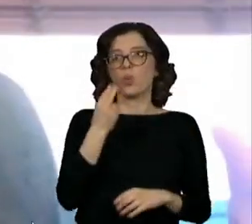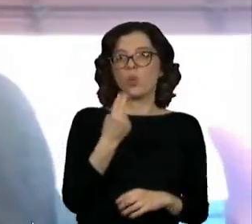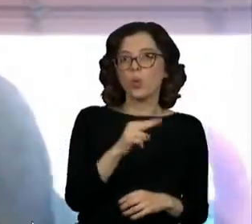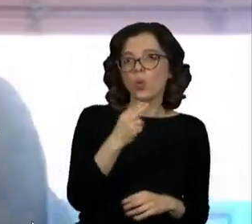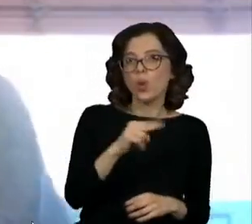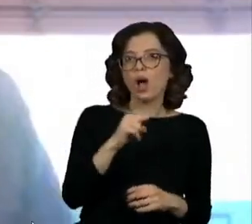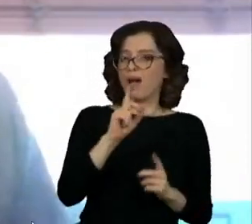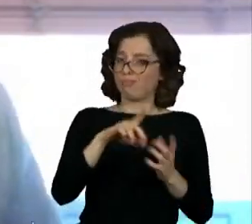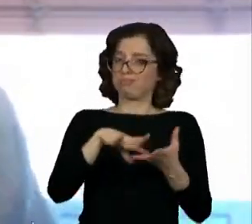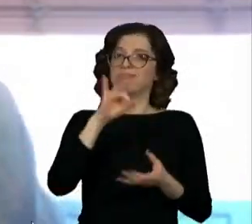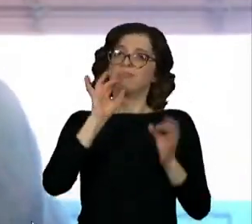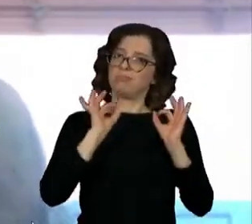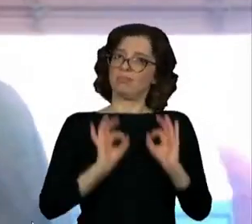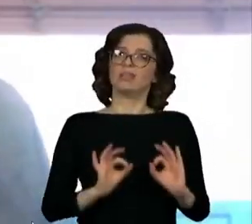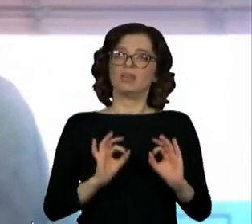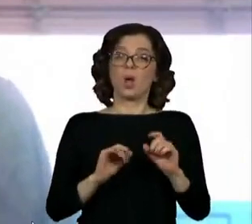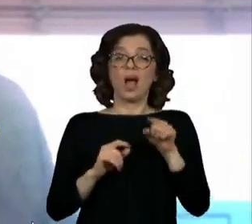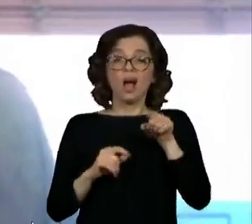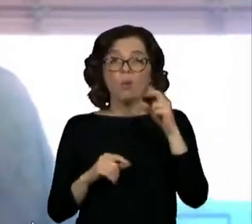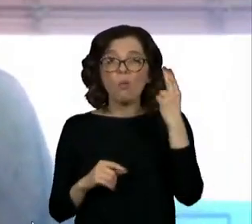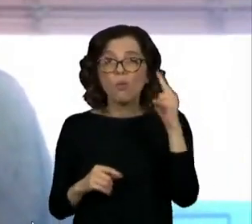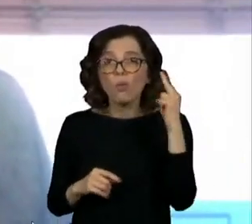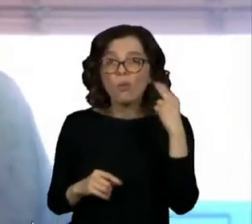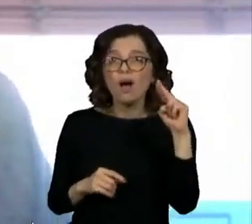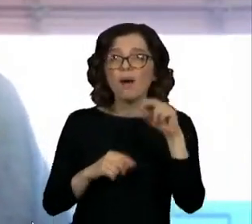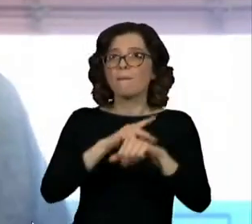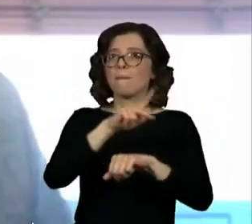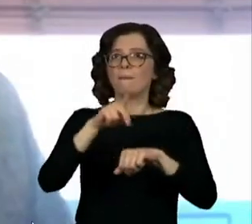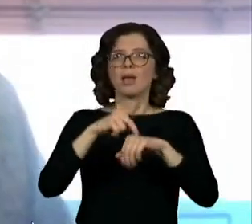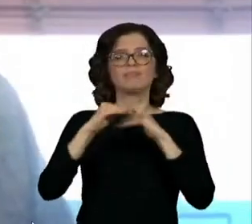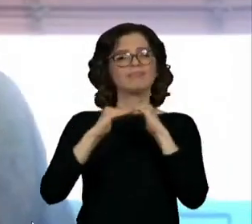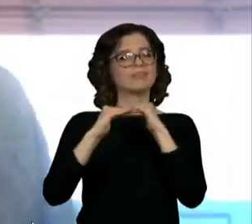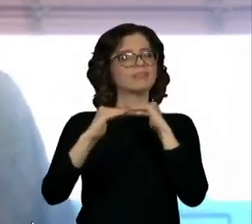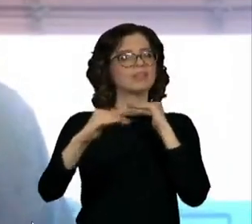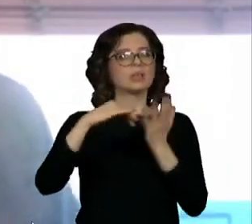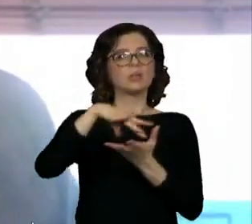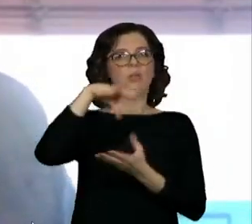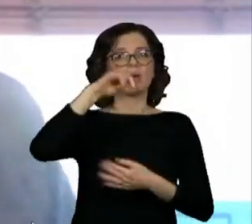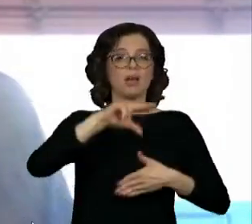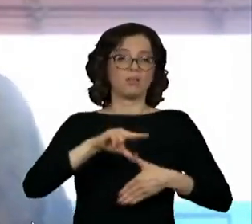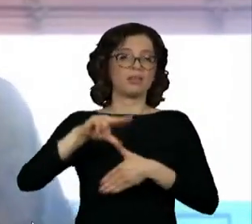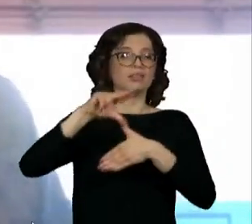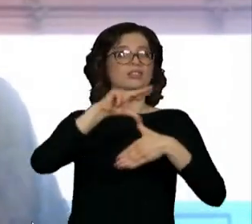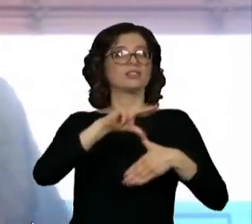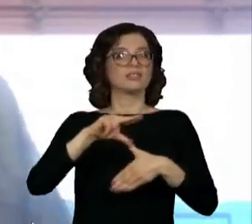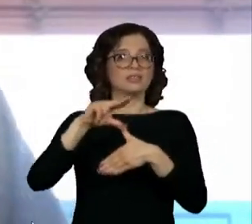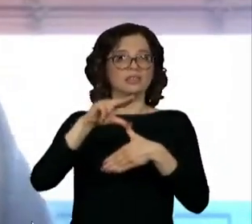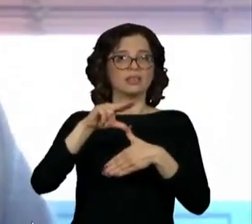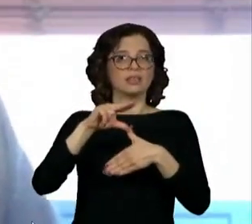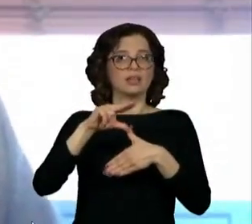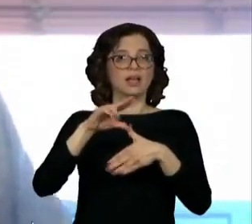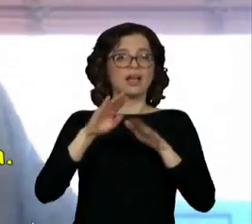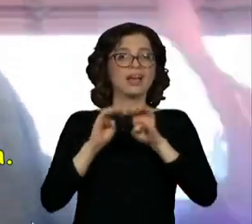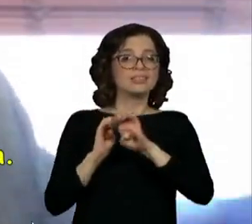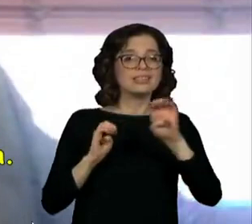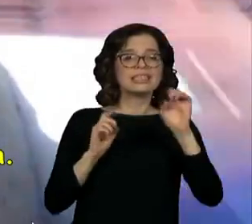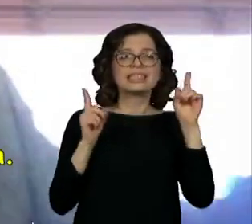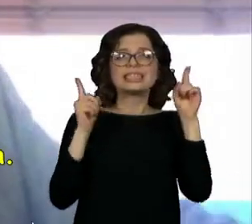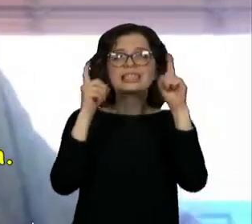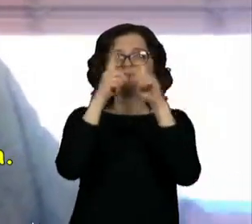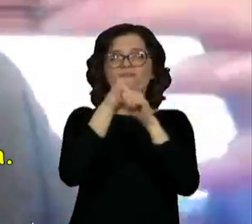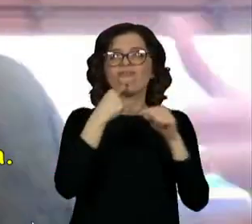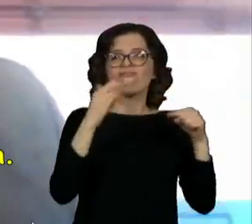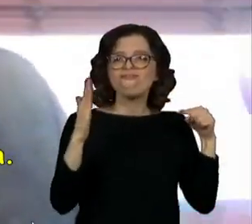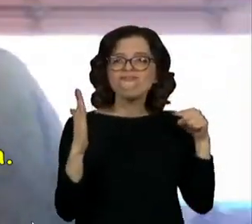unquestionably democratic, one of the most stable democratic countries in Latin America, even there, the left has difficulty